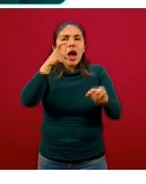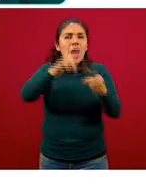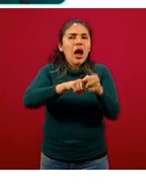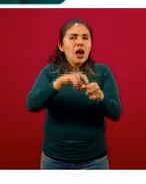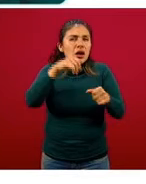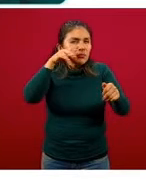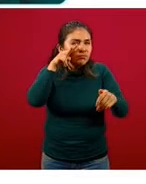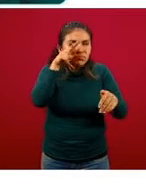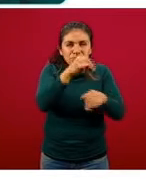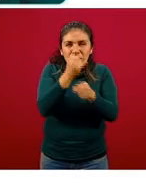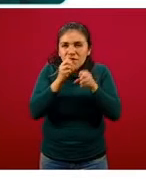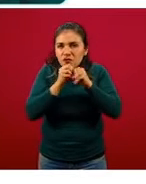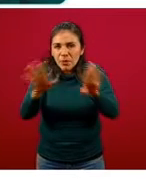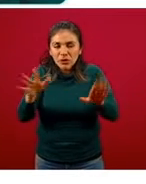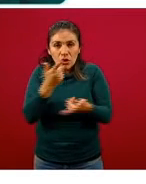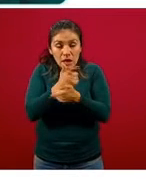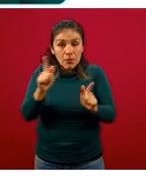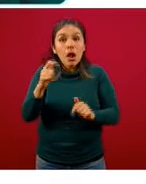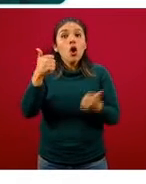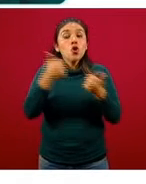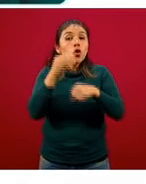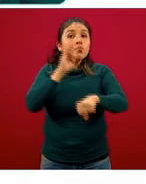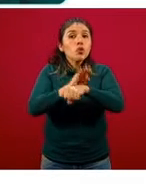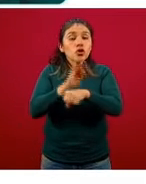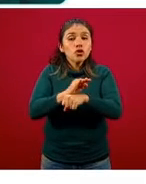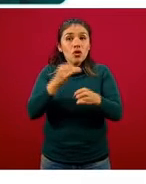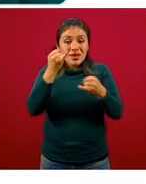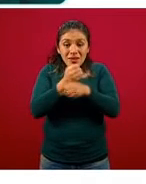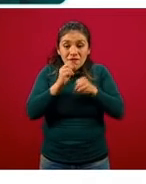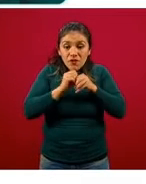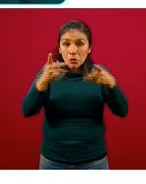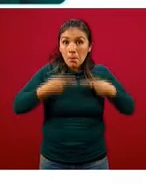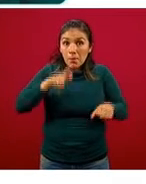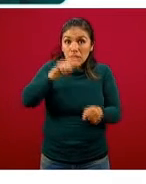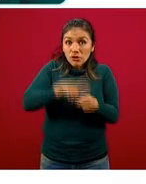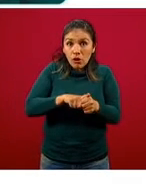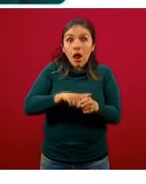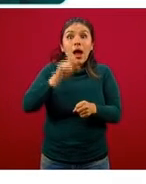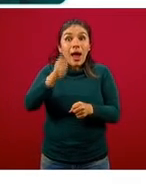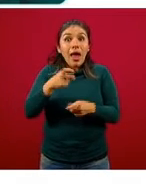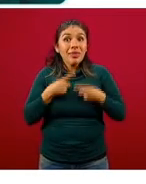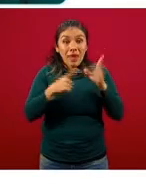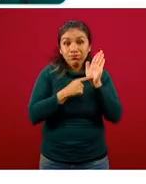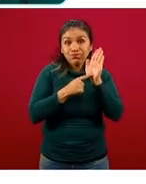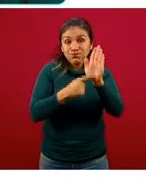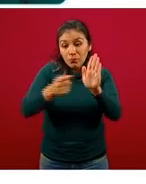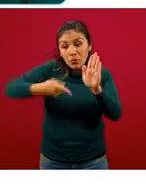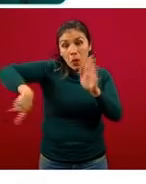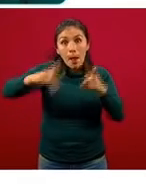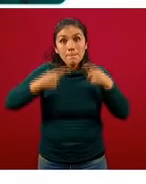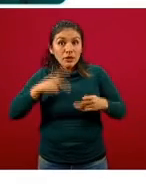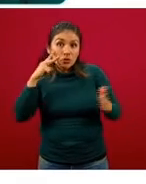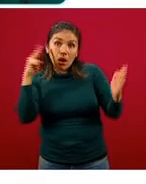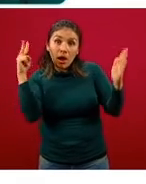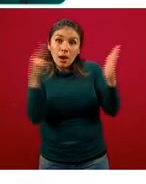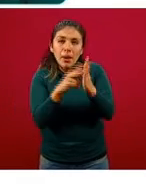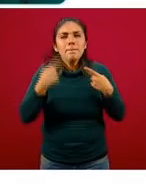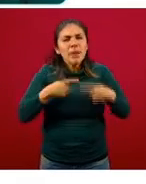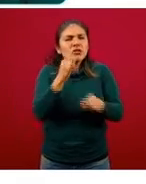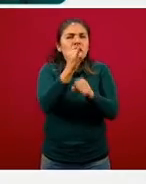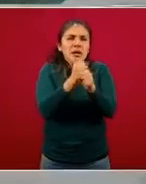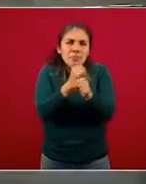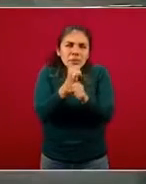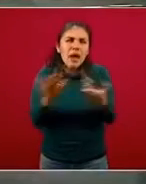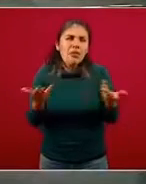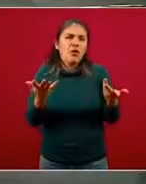present every day, and the ones that we don't present as well, they are available constantly,